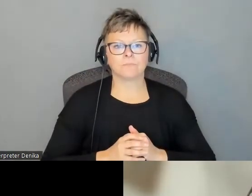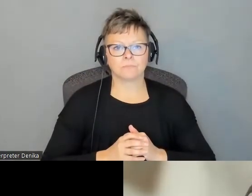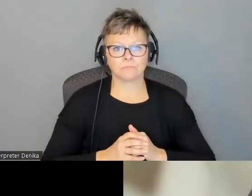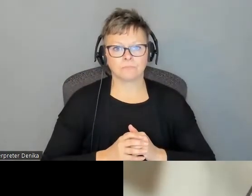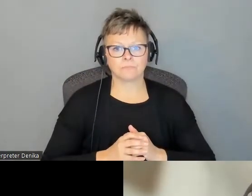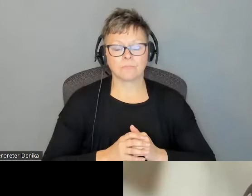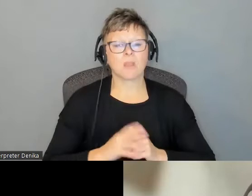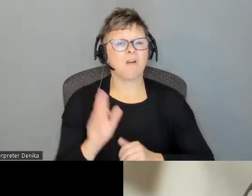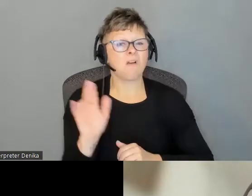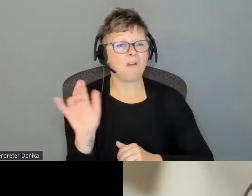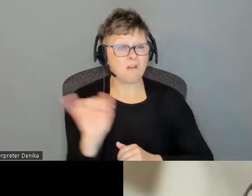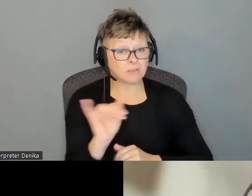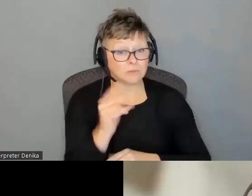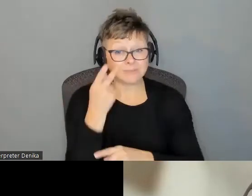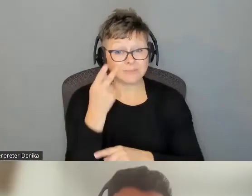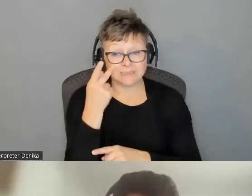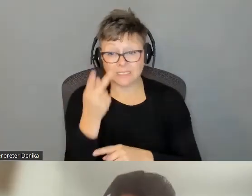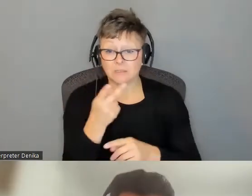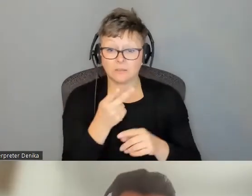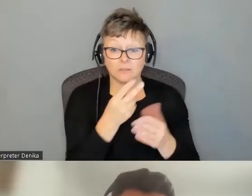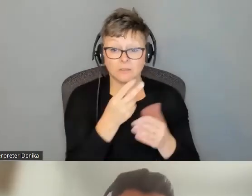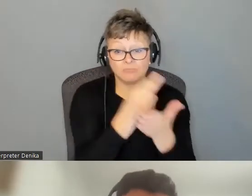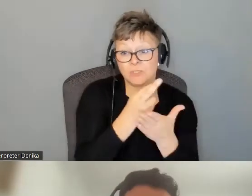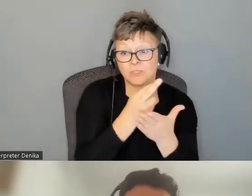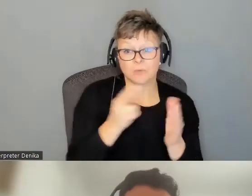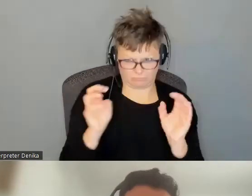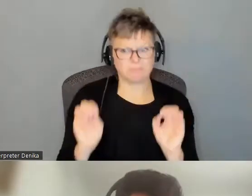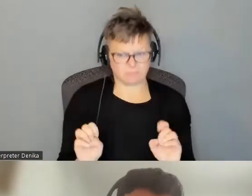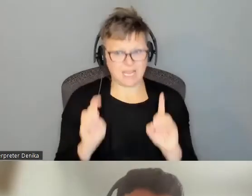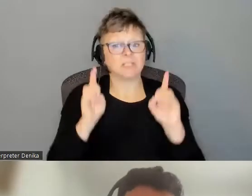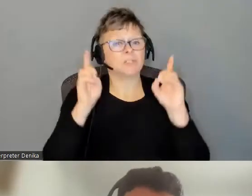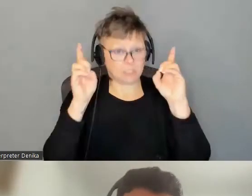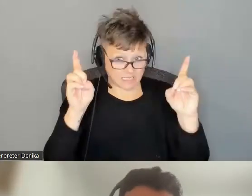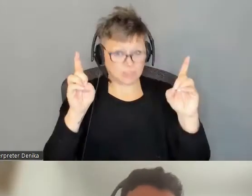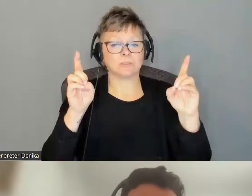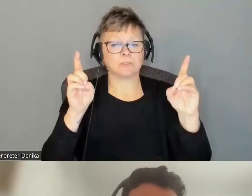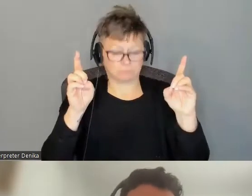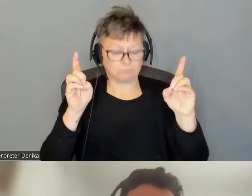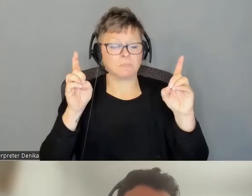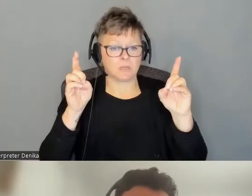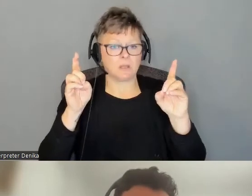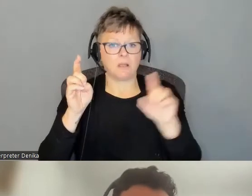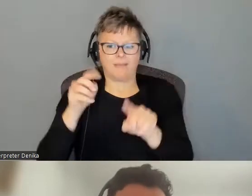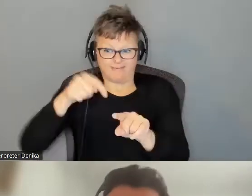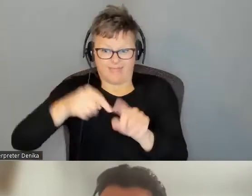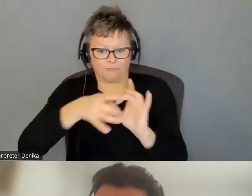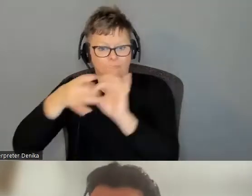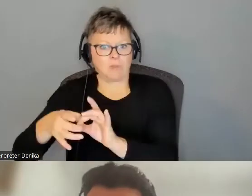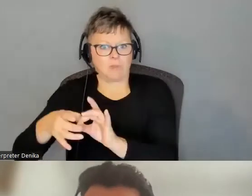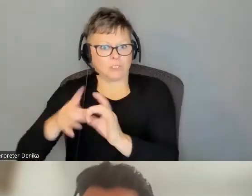our resource and education side in the amount of companies that are asking for education around inclusion and around